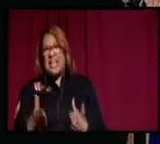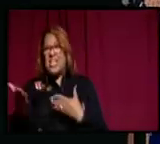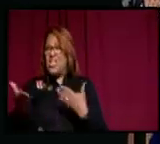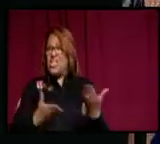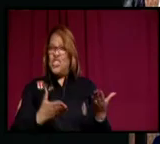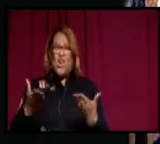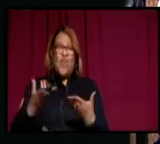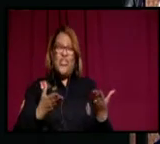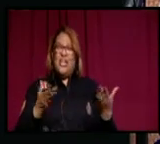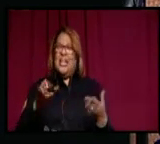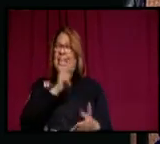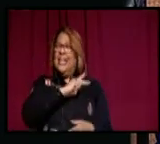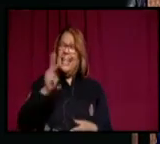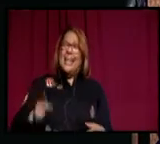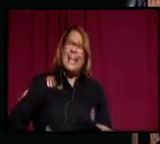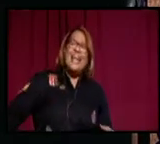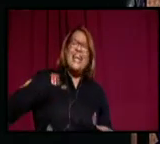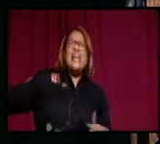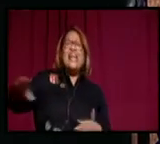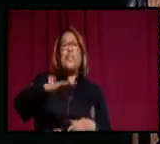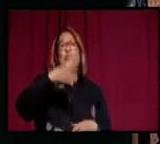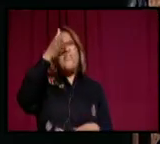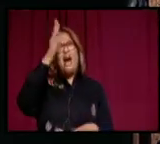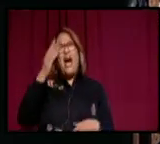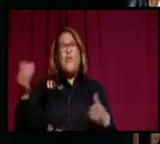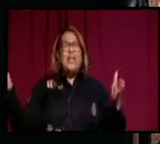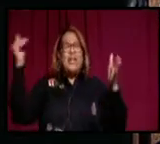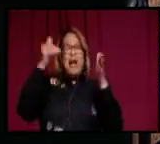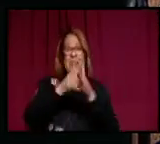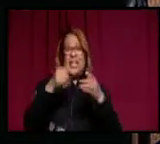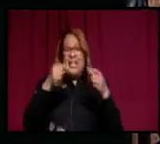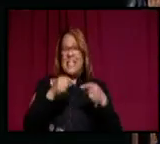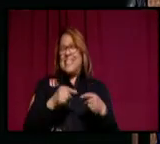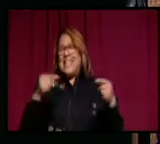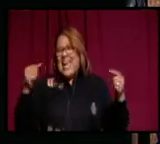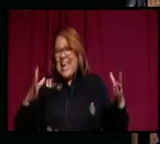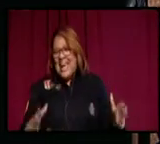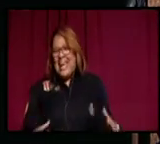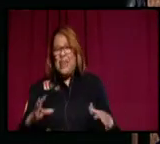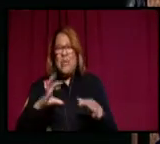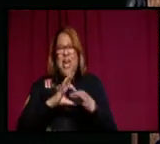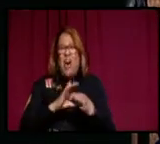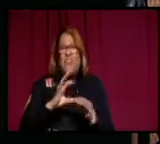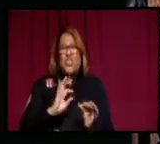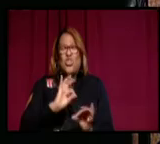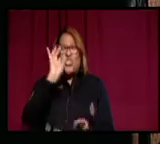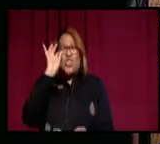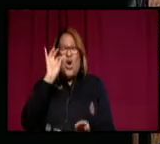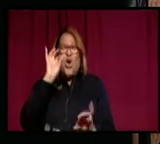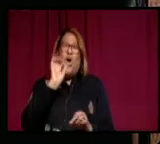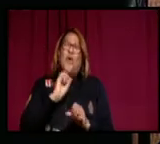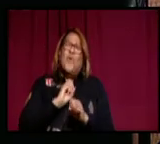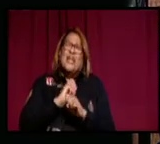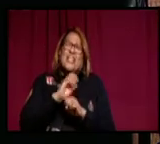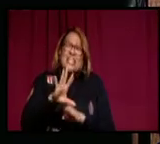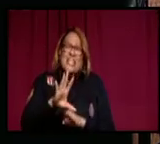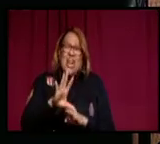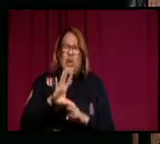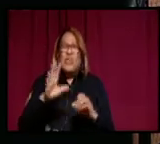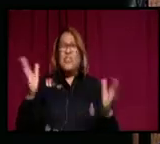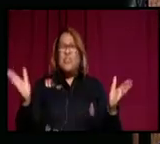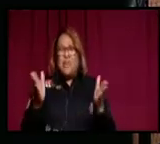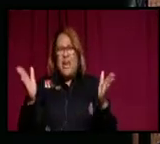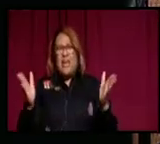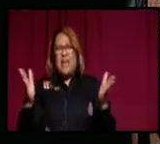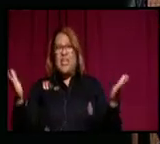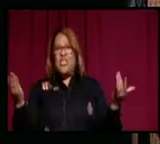kingdom, yes, of God. We come against the enemy of your soul, yes, and we bind all discouragement from over you tonight, yes, in the name of Jesus. Name.